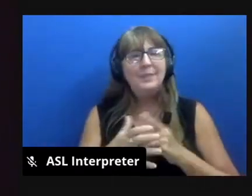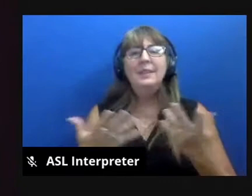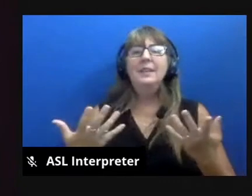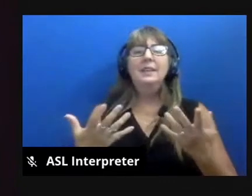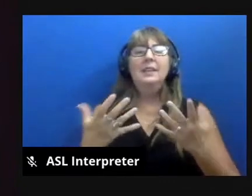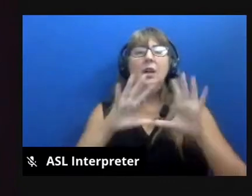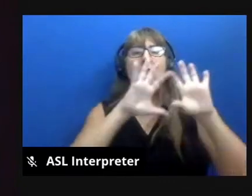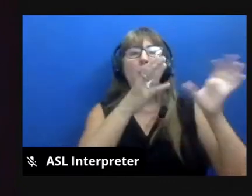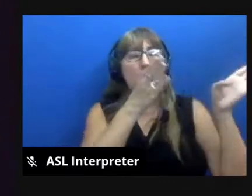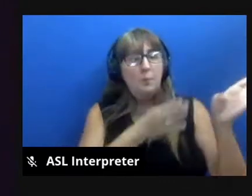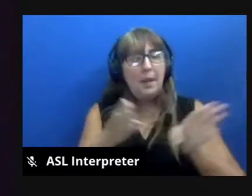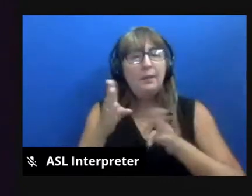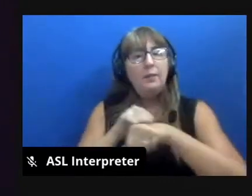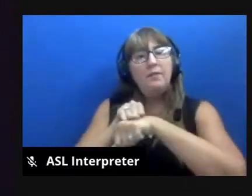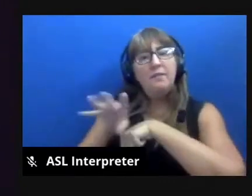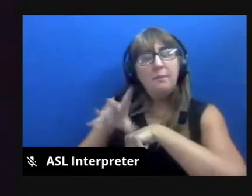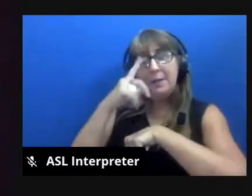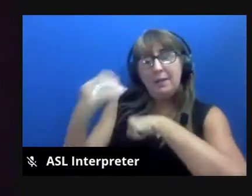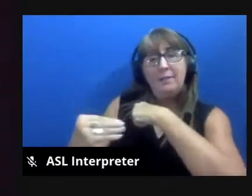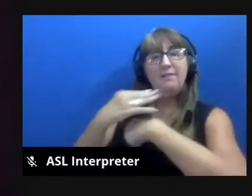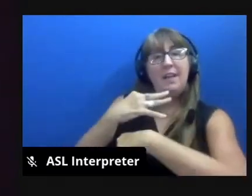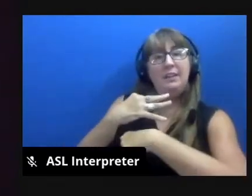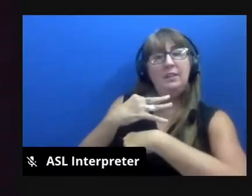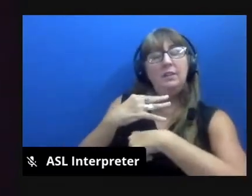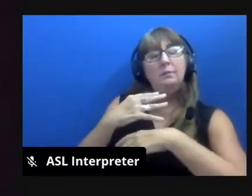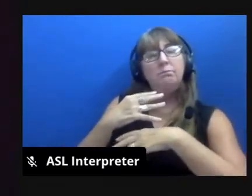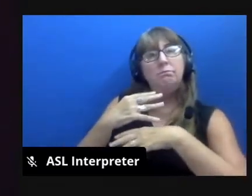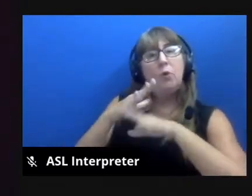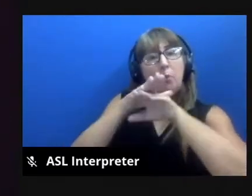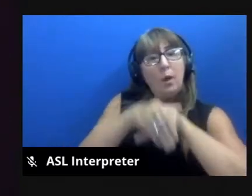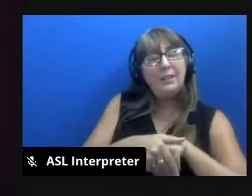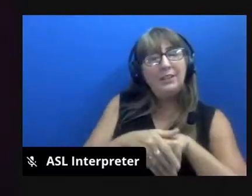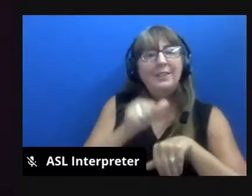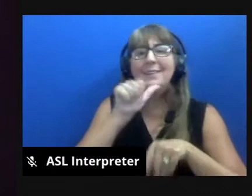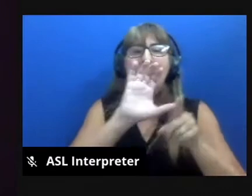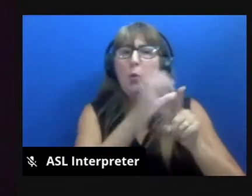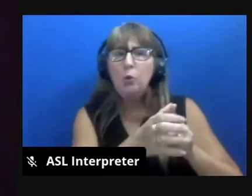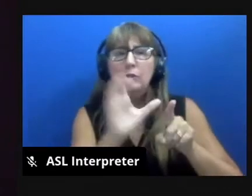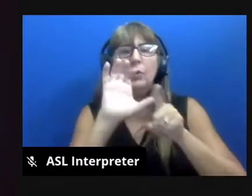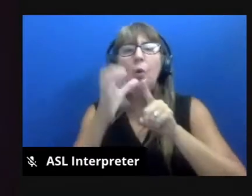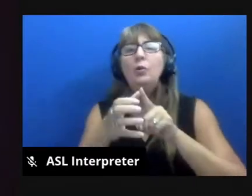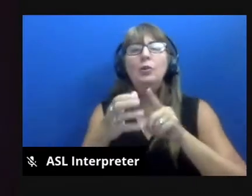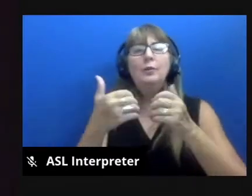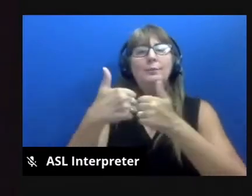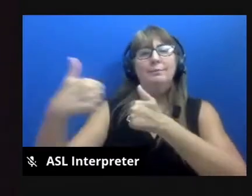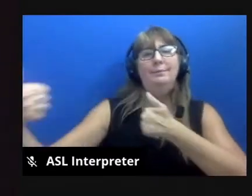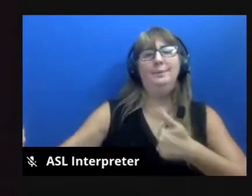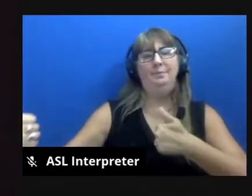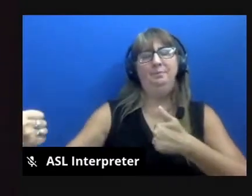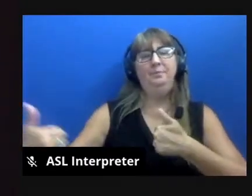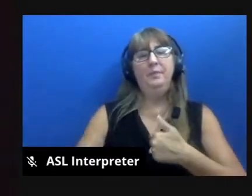culture. Culture is benign. Culture is a style. It can be distinguished from other